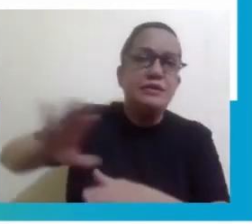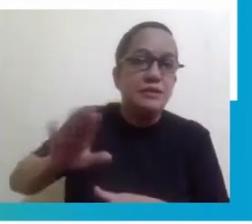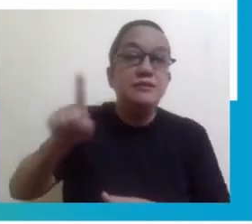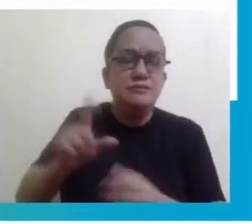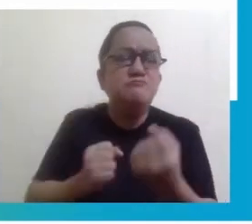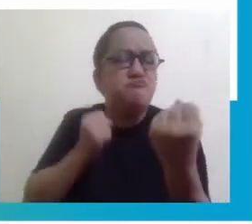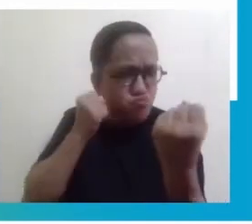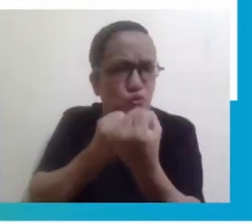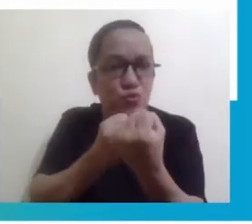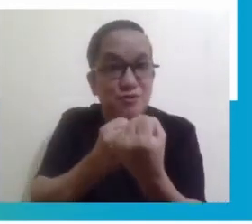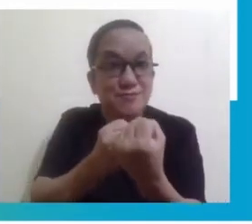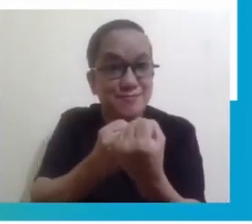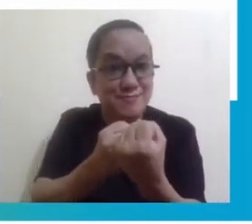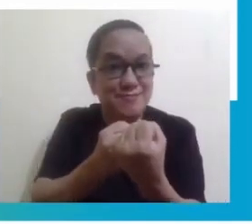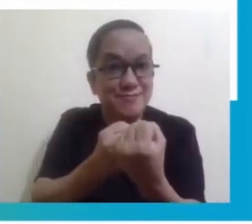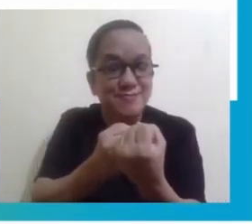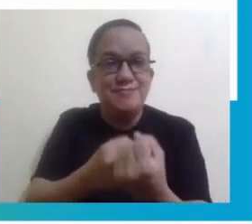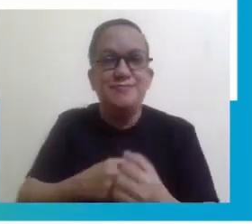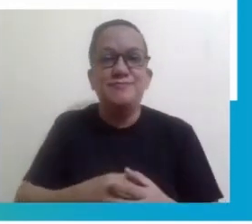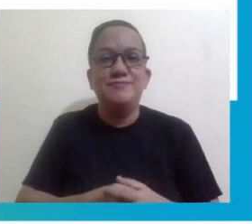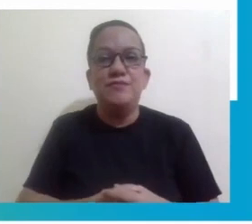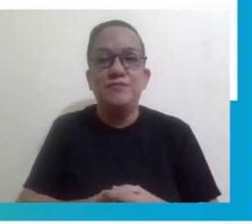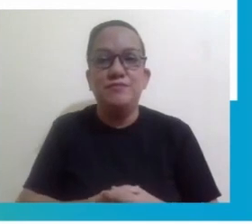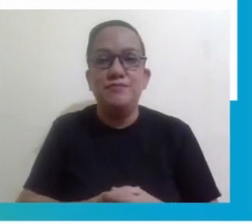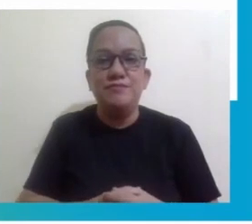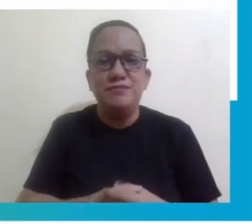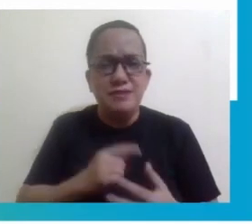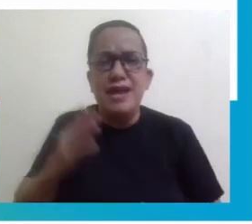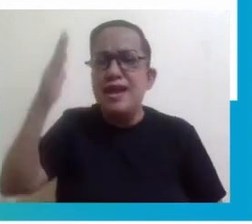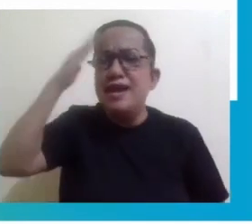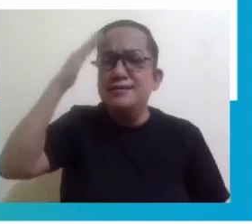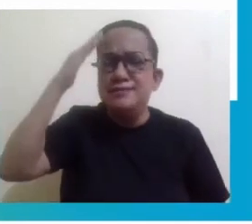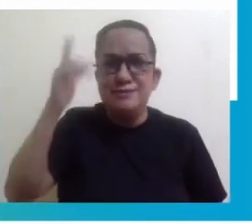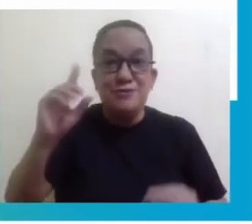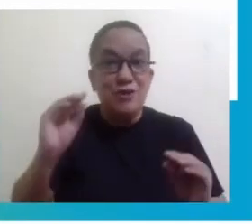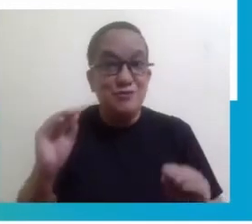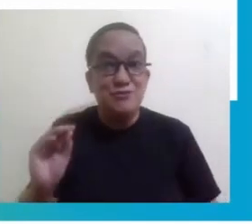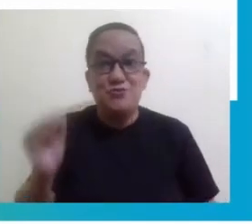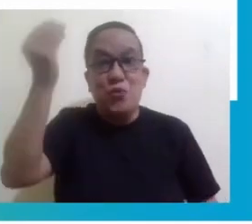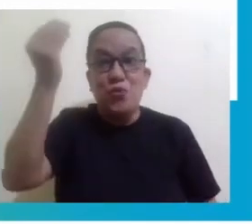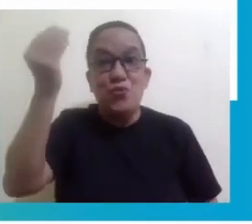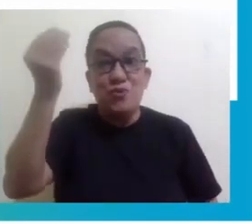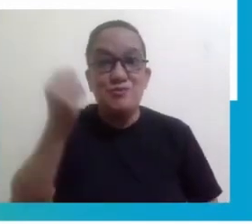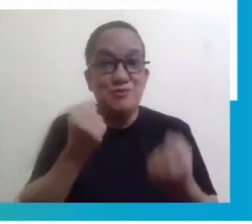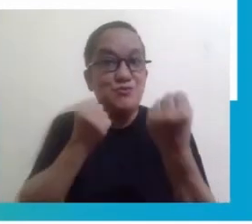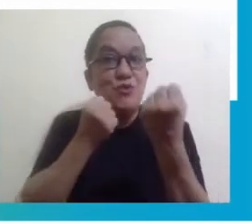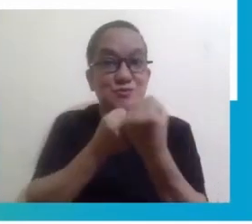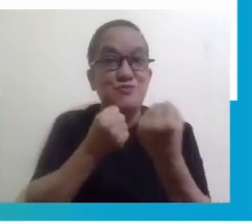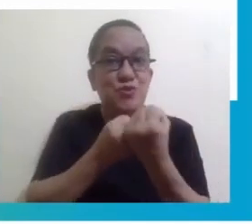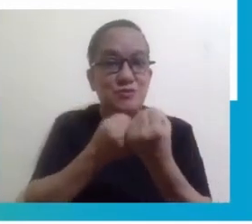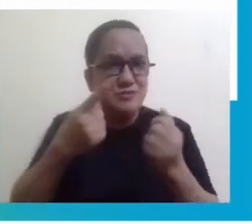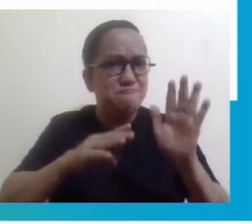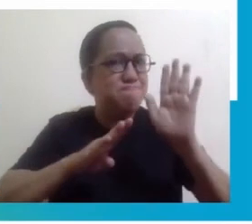SDGs as an essential driver for accelerated results. And this must include our local